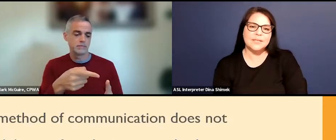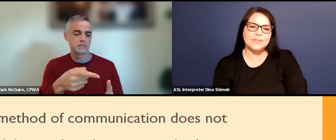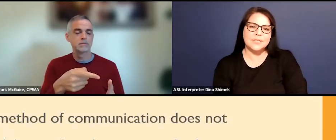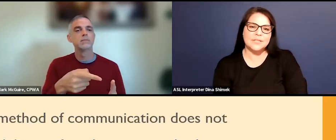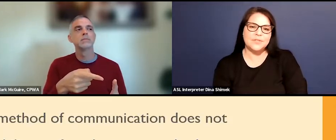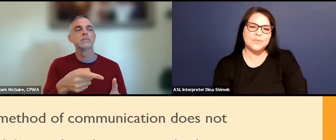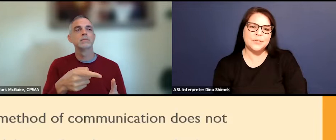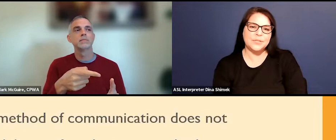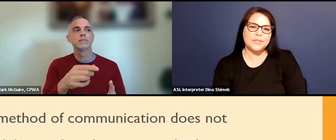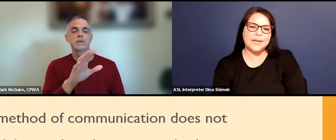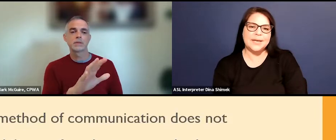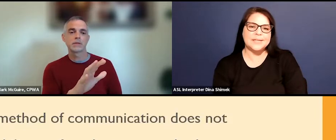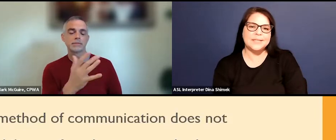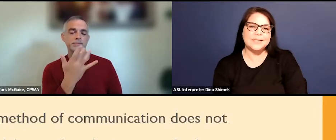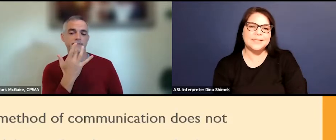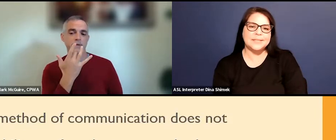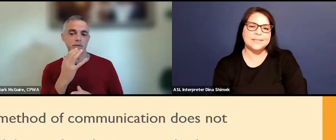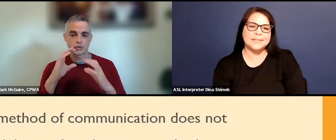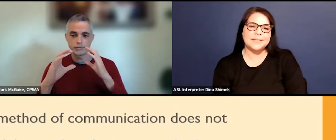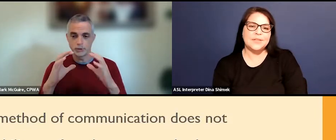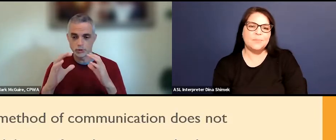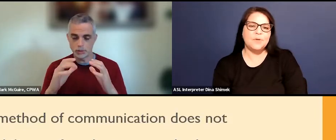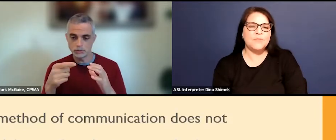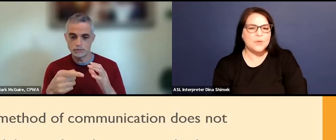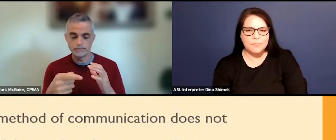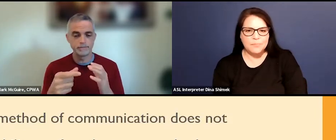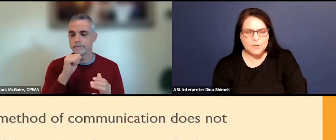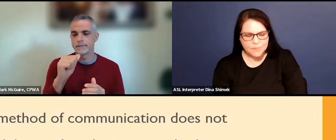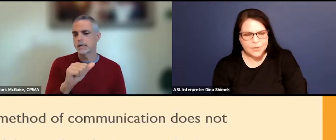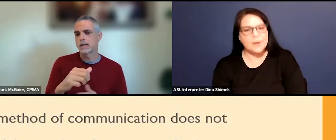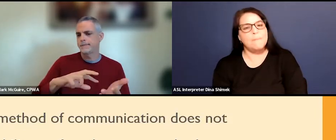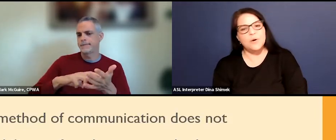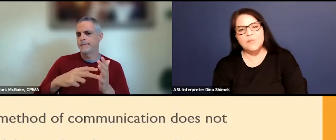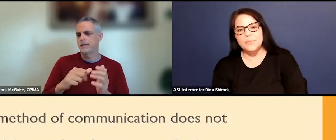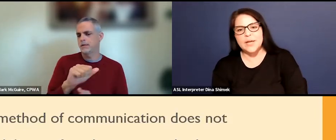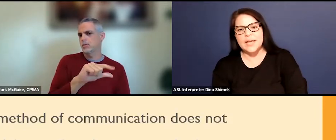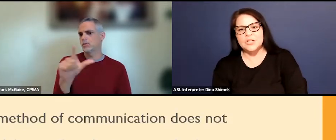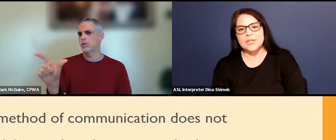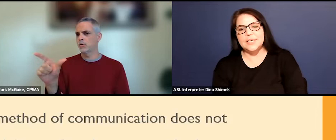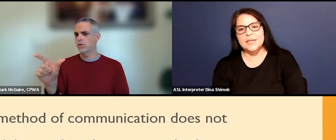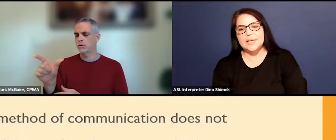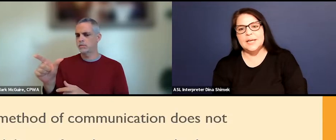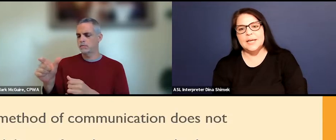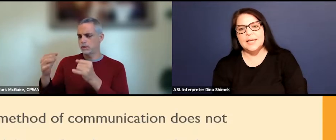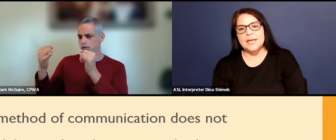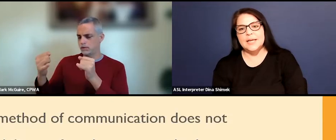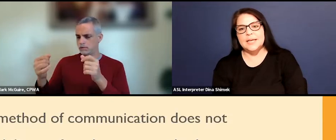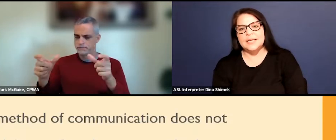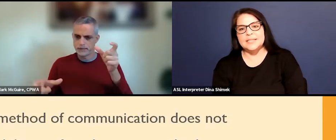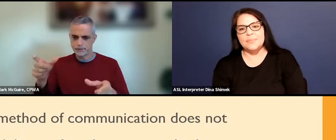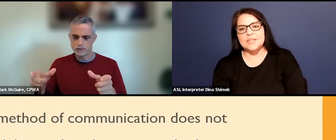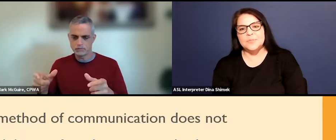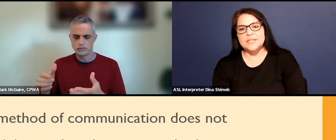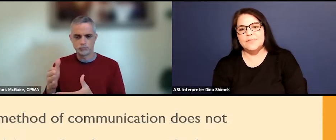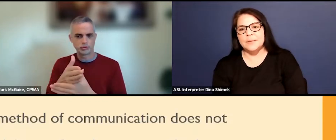let's say there's an individual and their preferred mode of communication